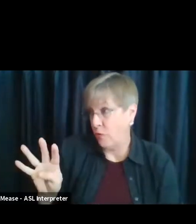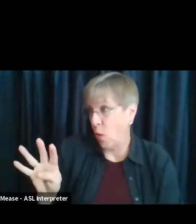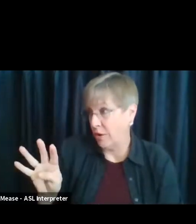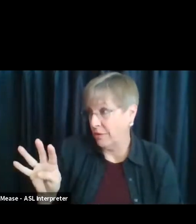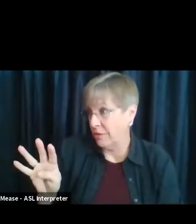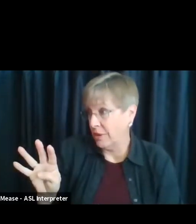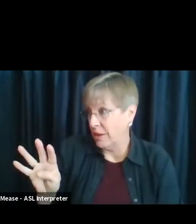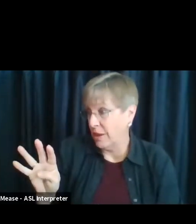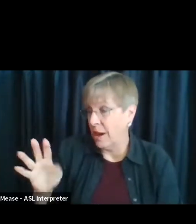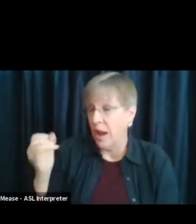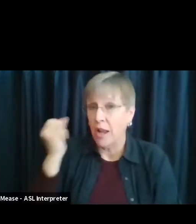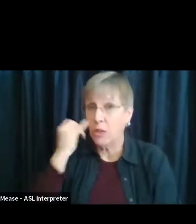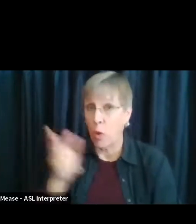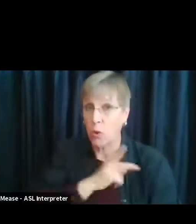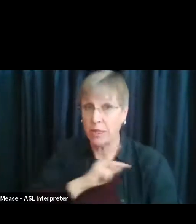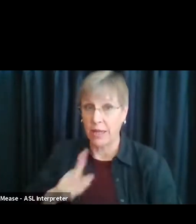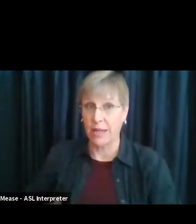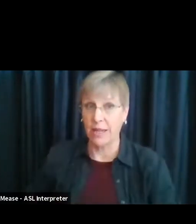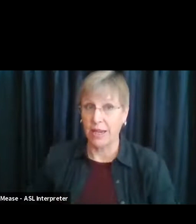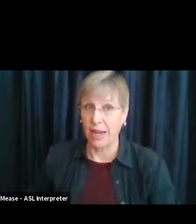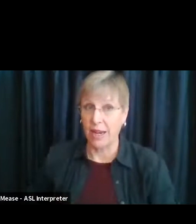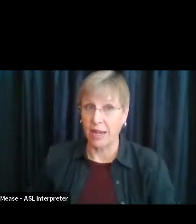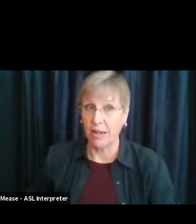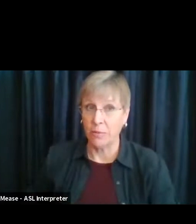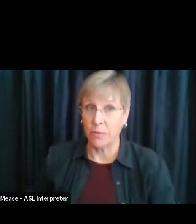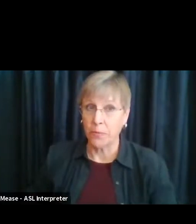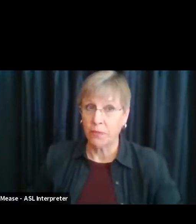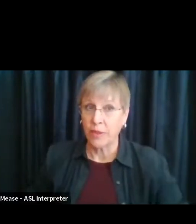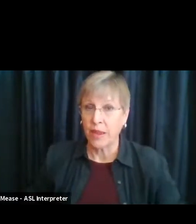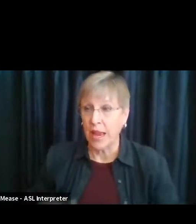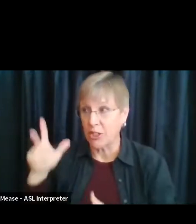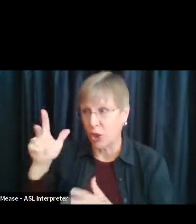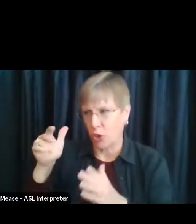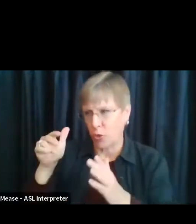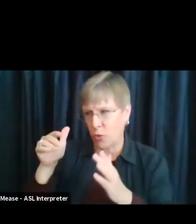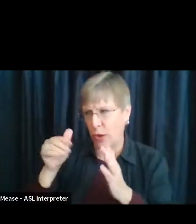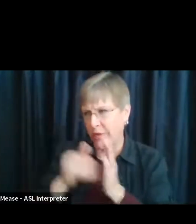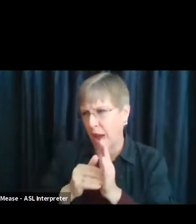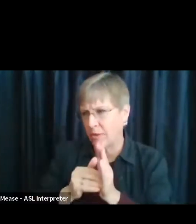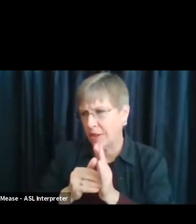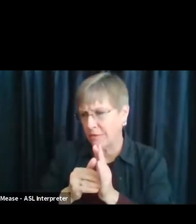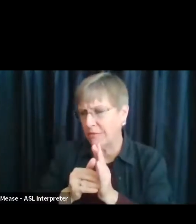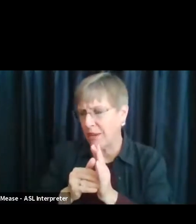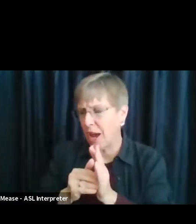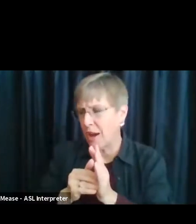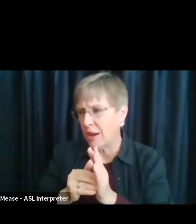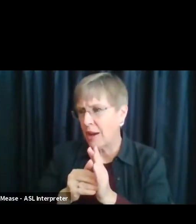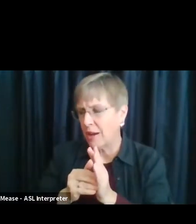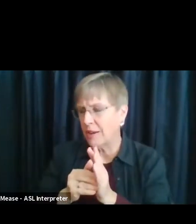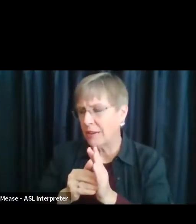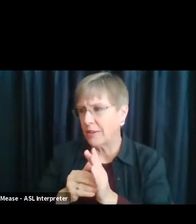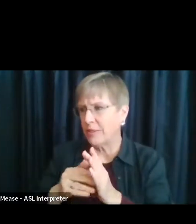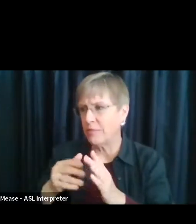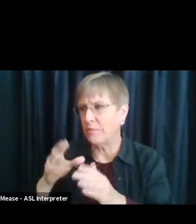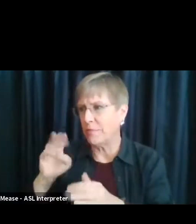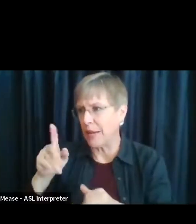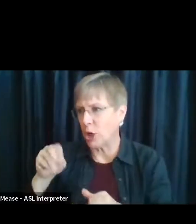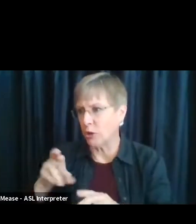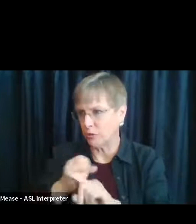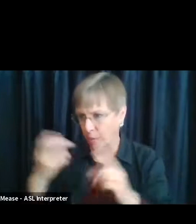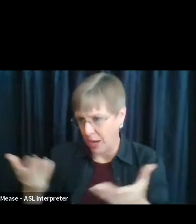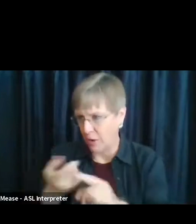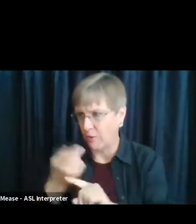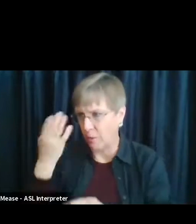if Kinshasa is obviously, I think, 3,000 kilometers away from here, from Benin, well, we gave back